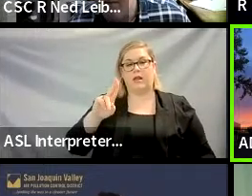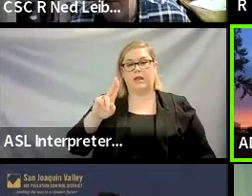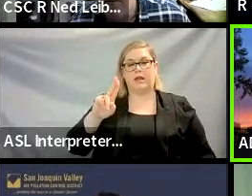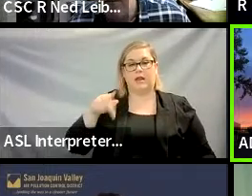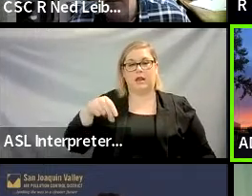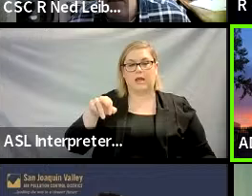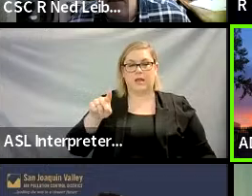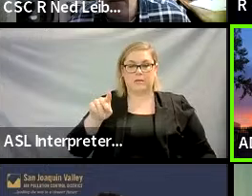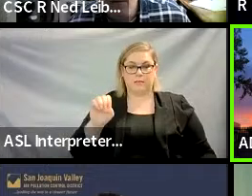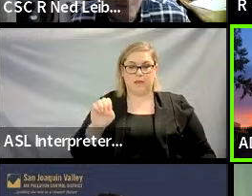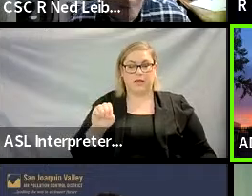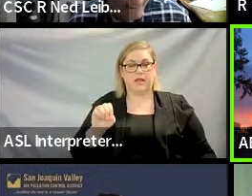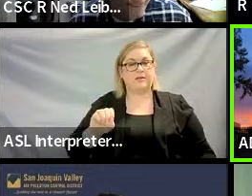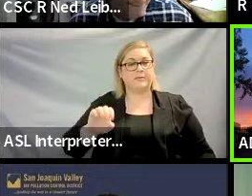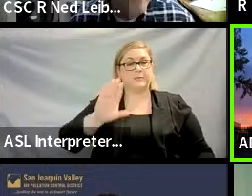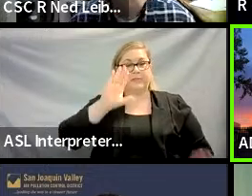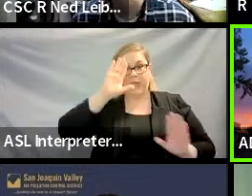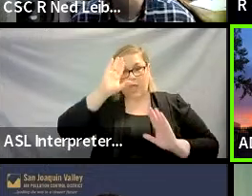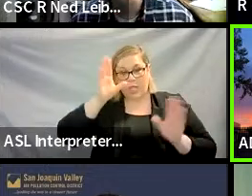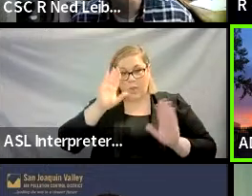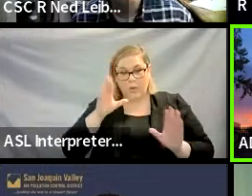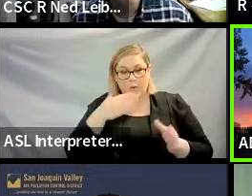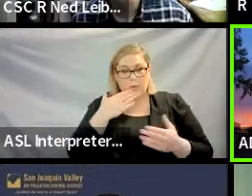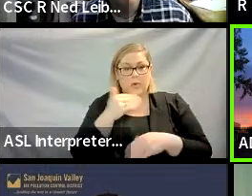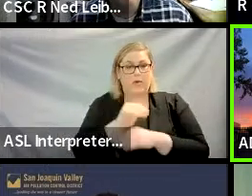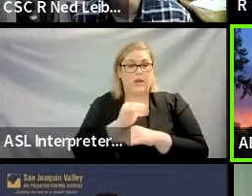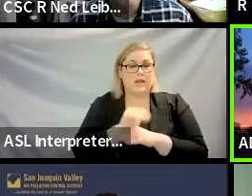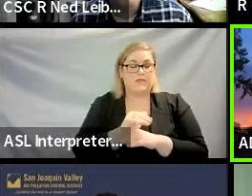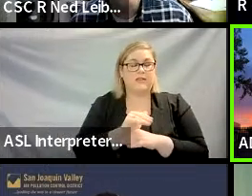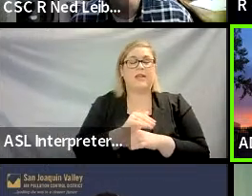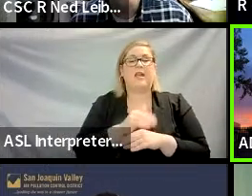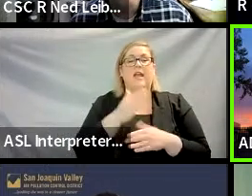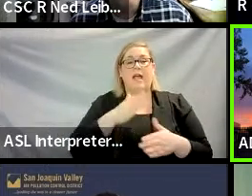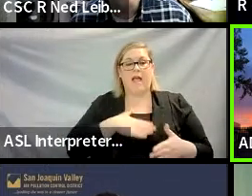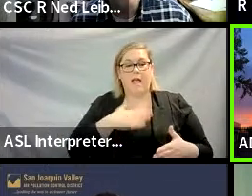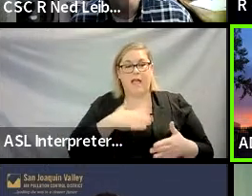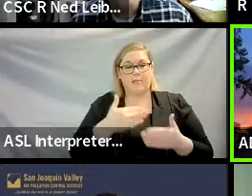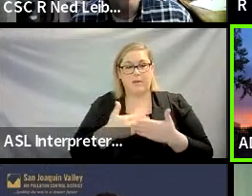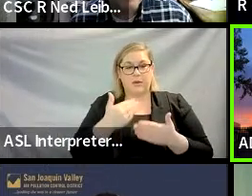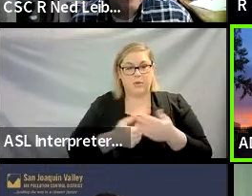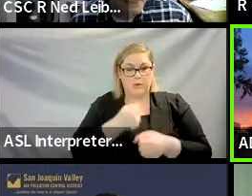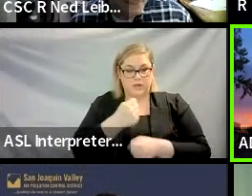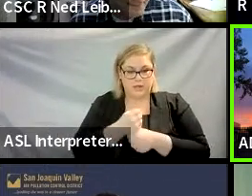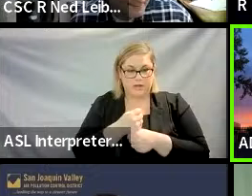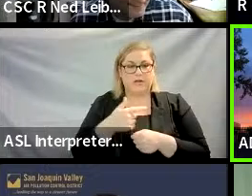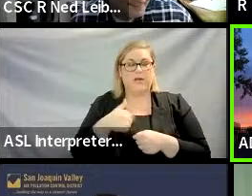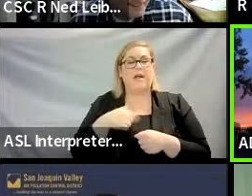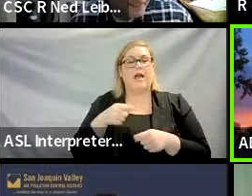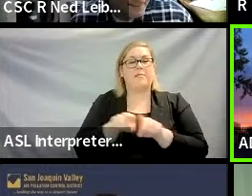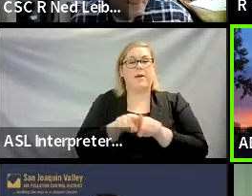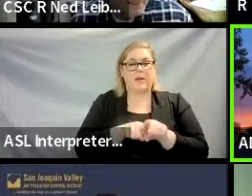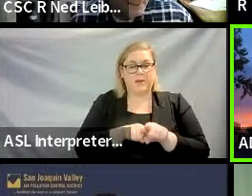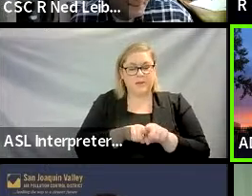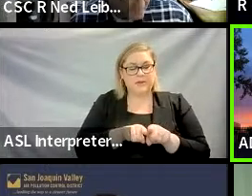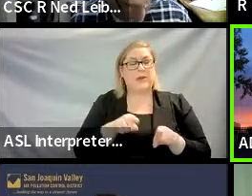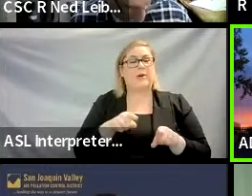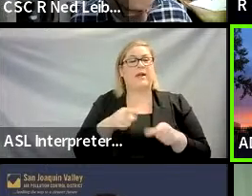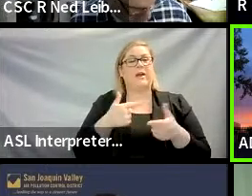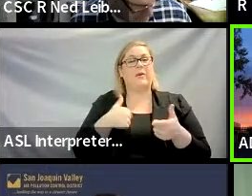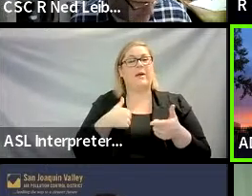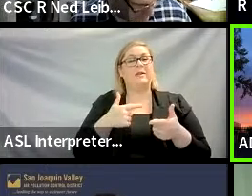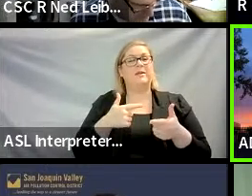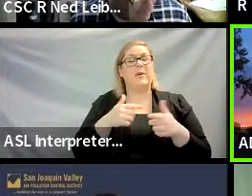Good evening, everyone. Happy New Year. I am also going to practice